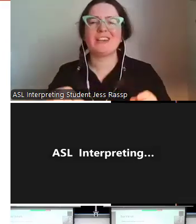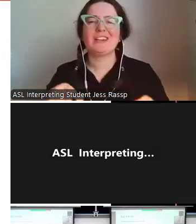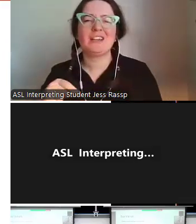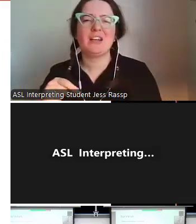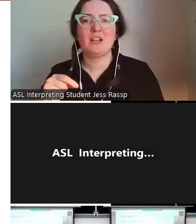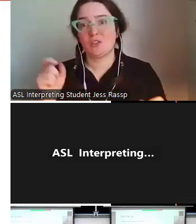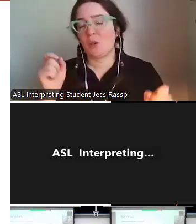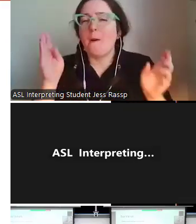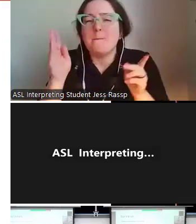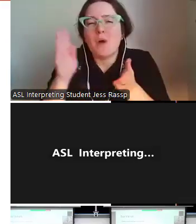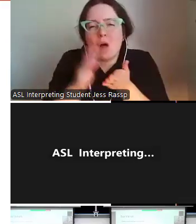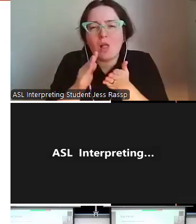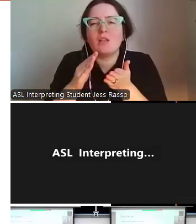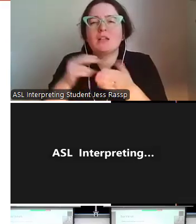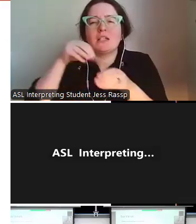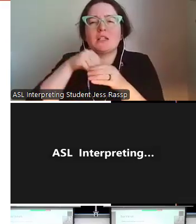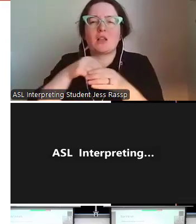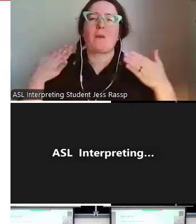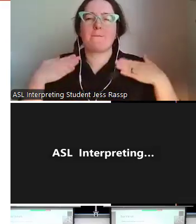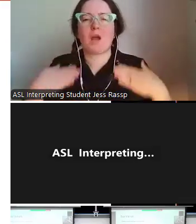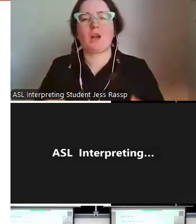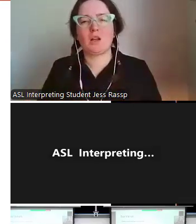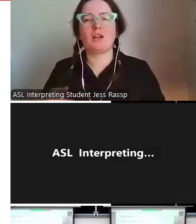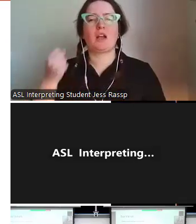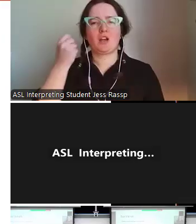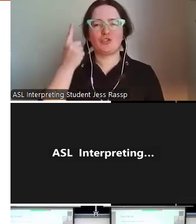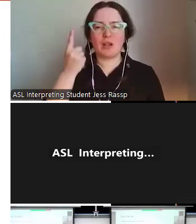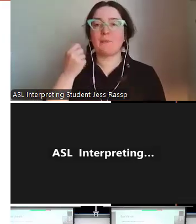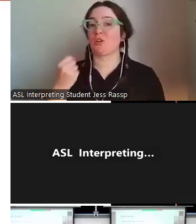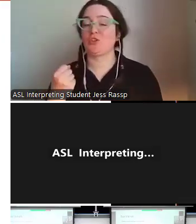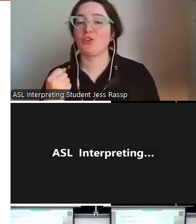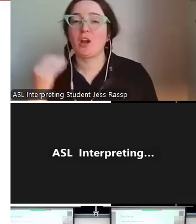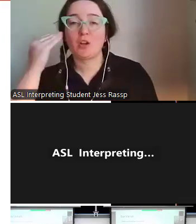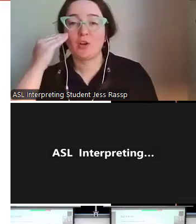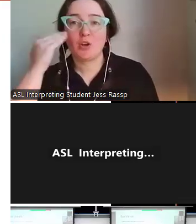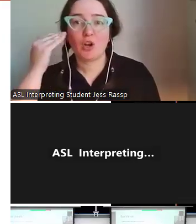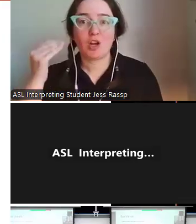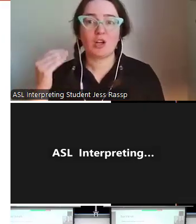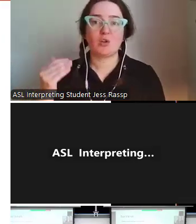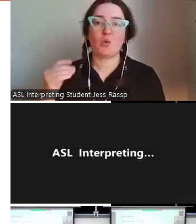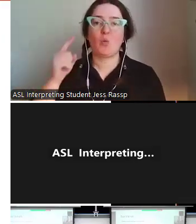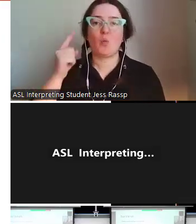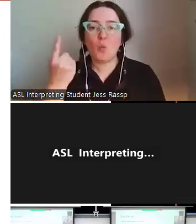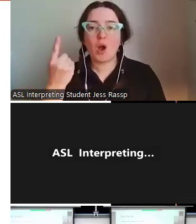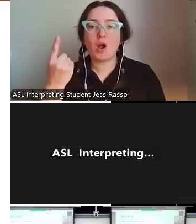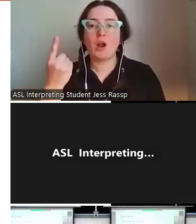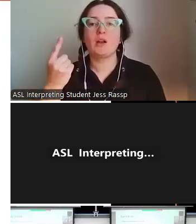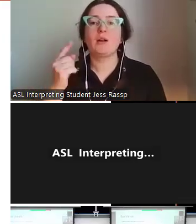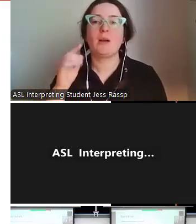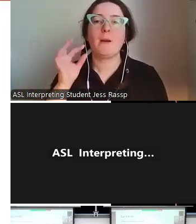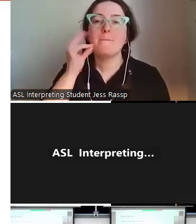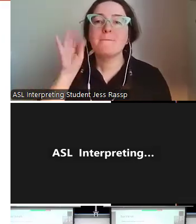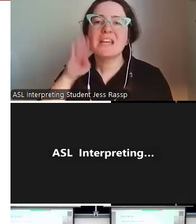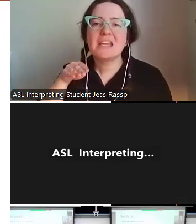like the equivalent of like one bee sting's quantity. Oh, I would don't, have that 3% in